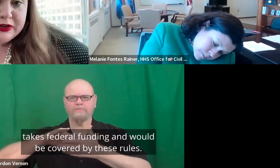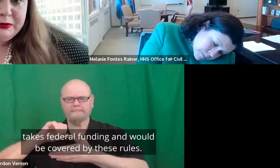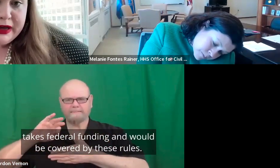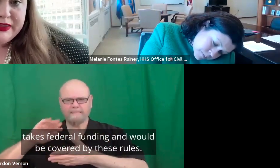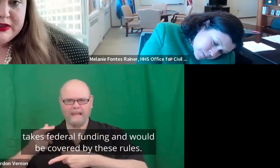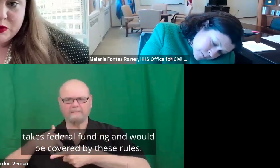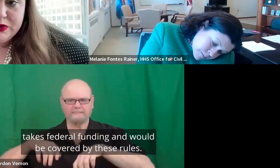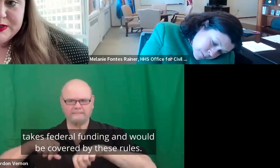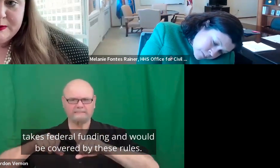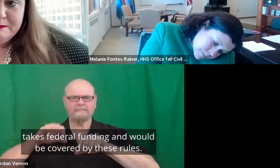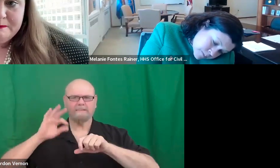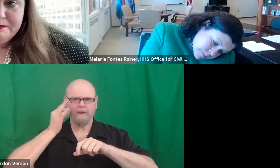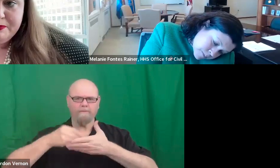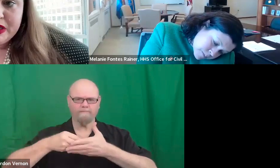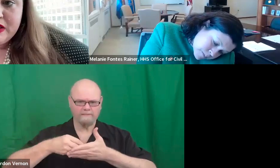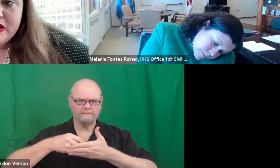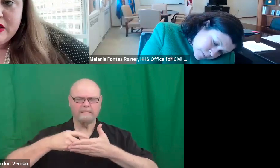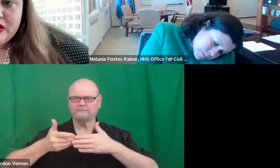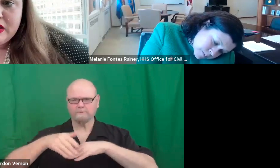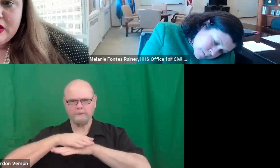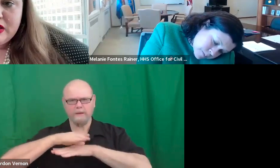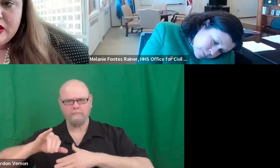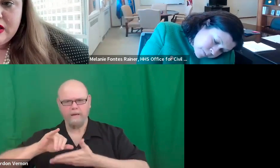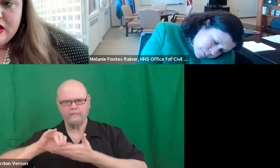be covered by these rules.